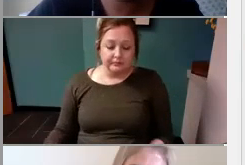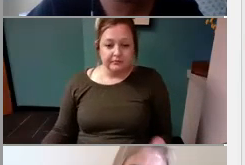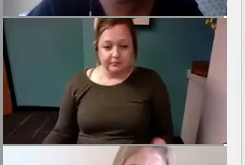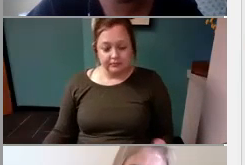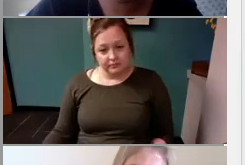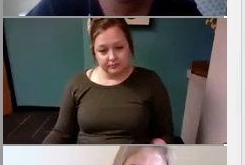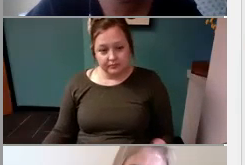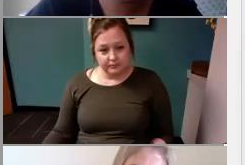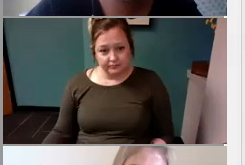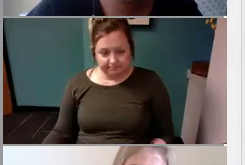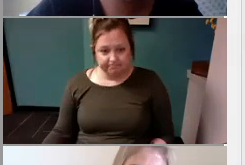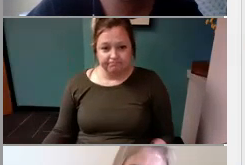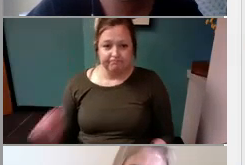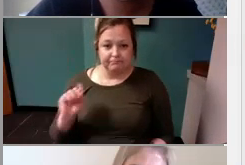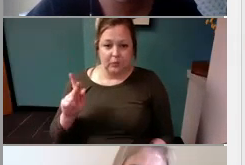Okay.